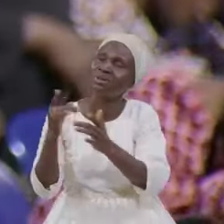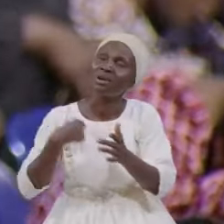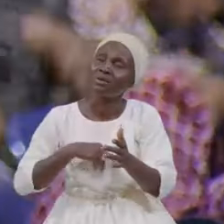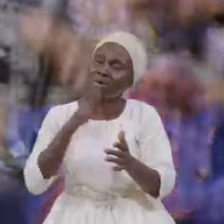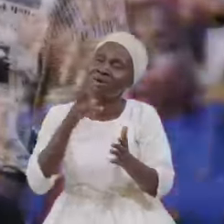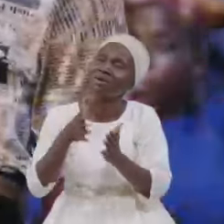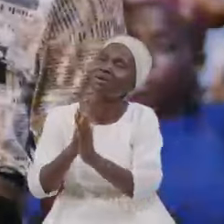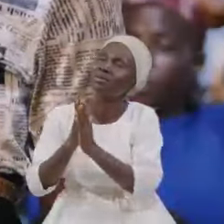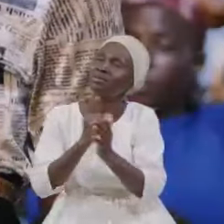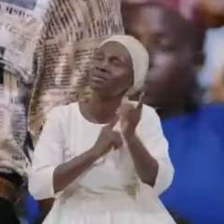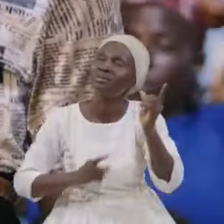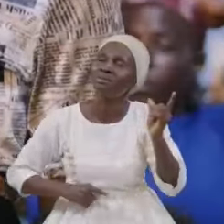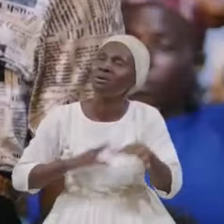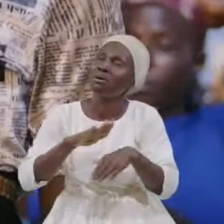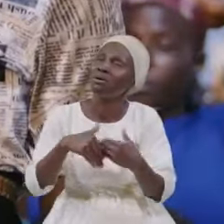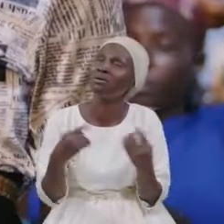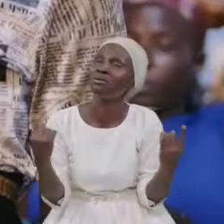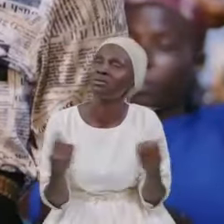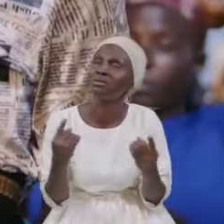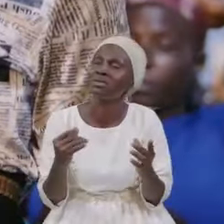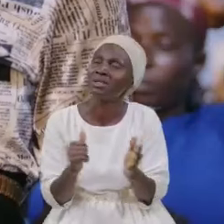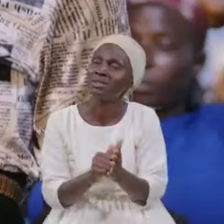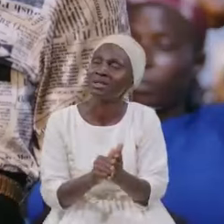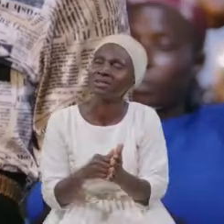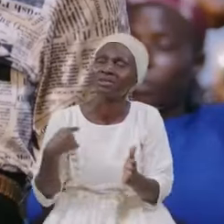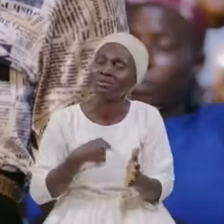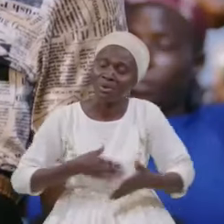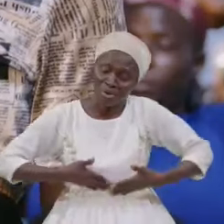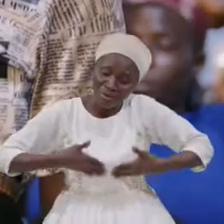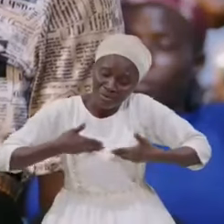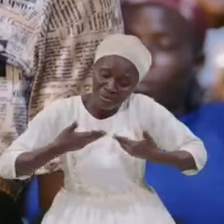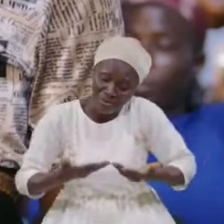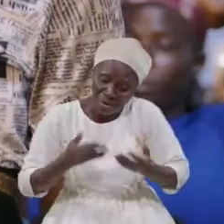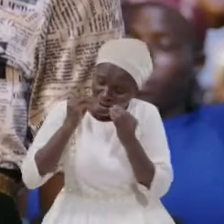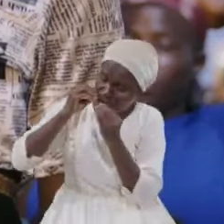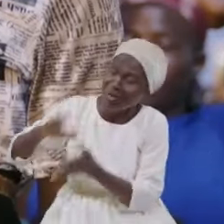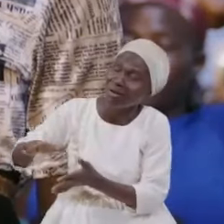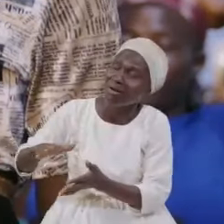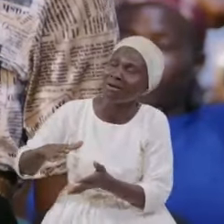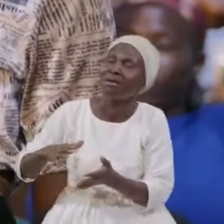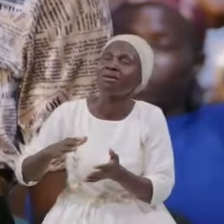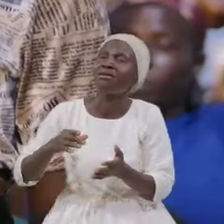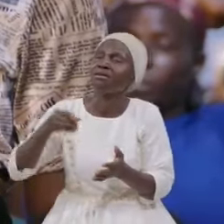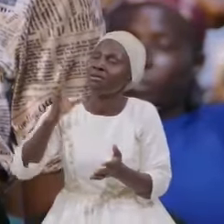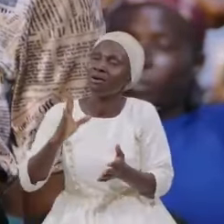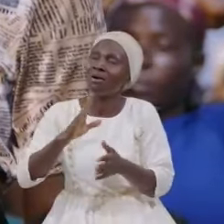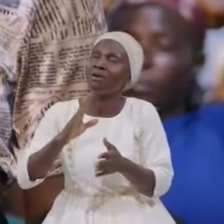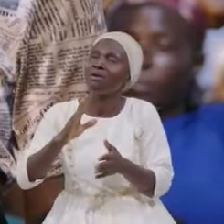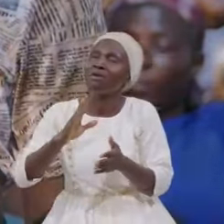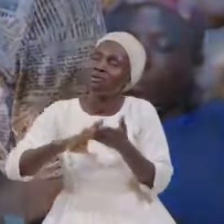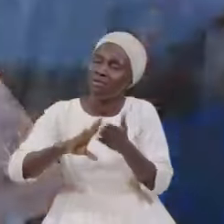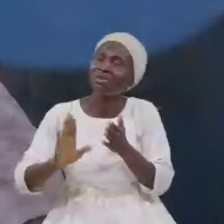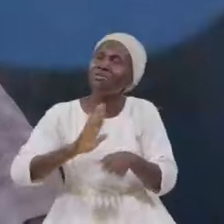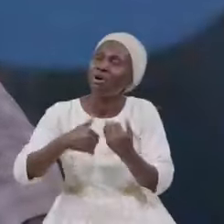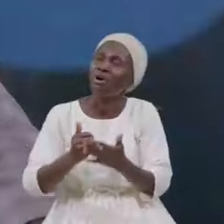are confessed and forsaken, forgive all your people in Jesus' name.